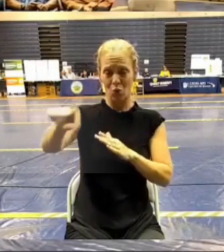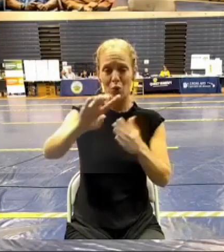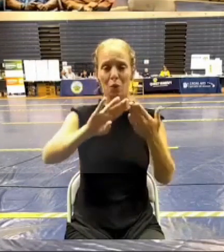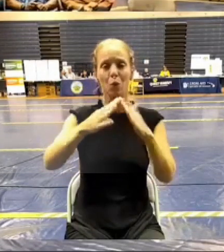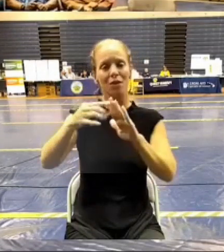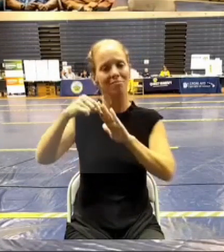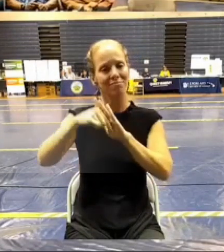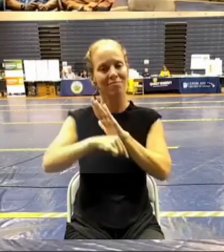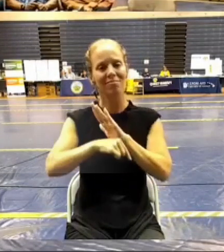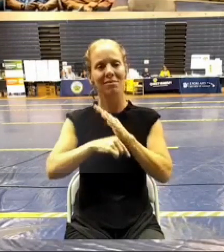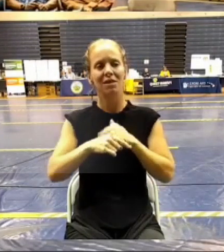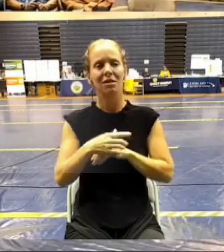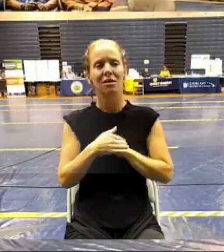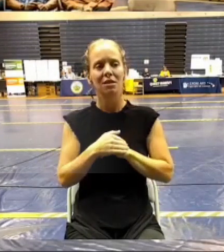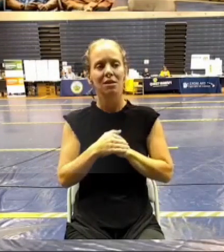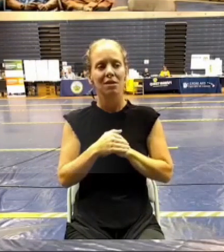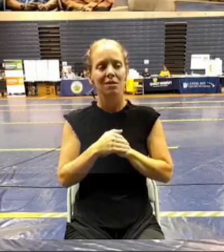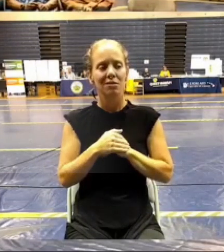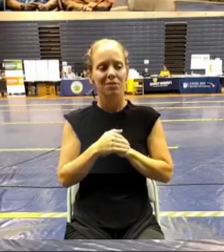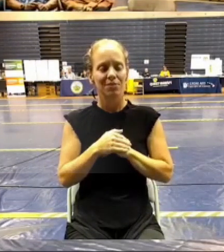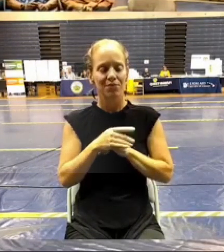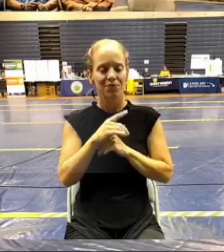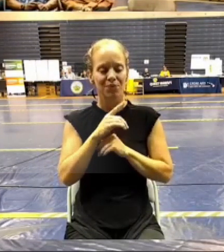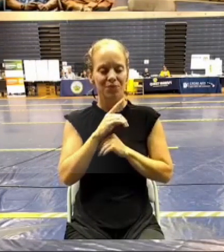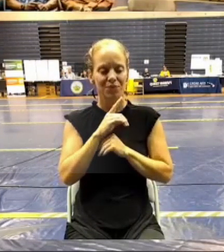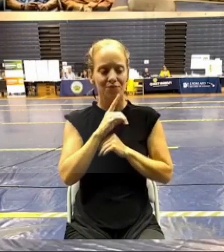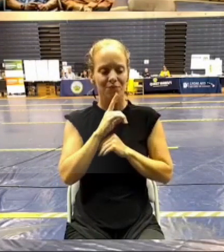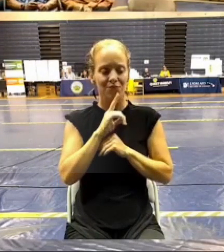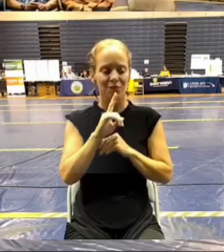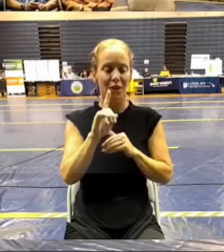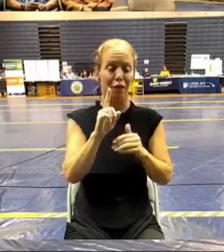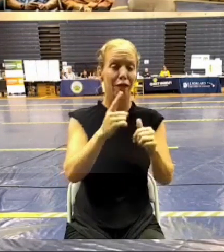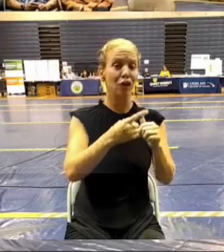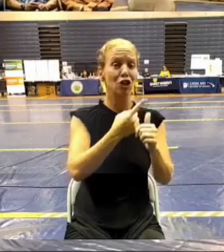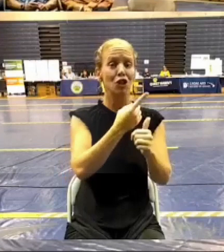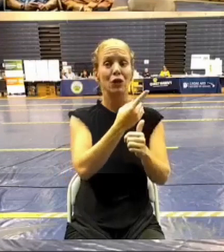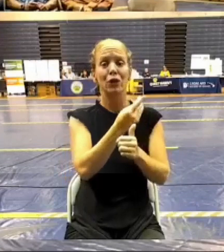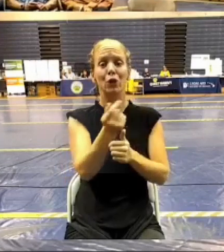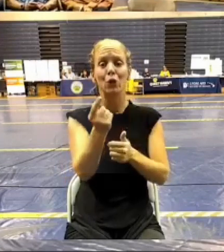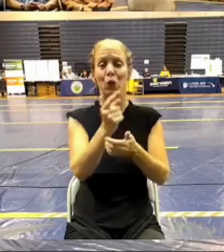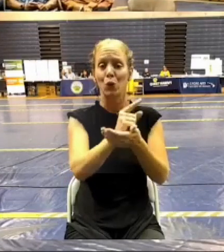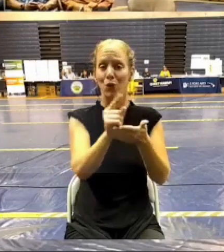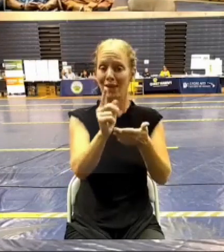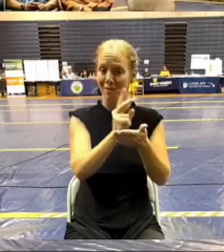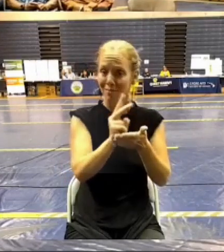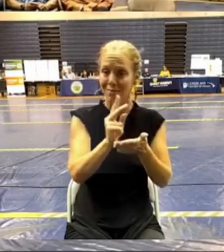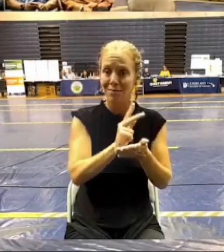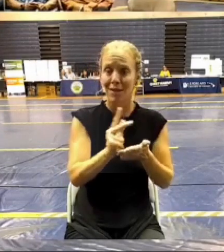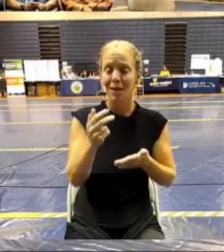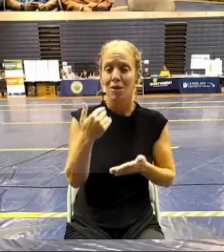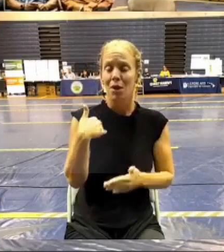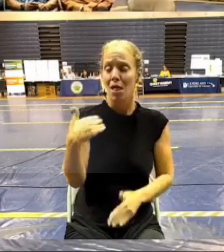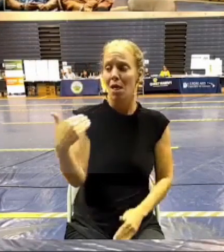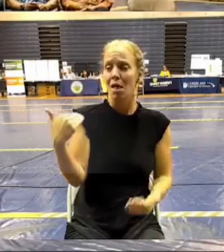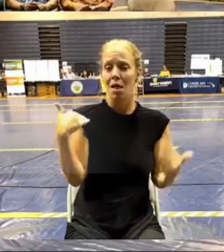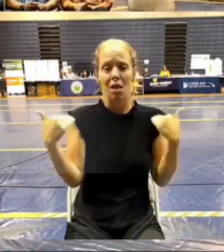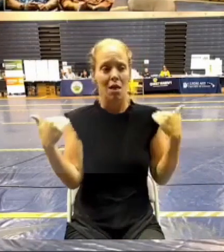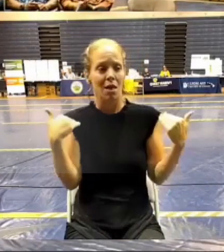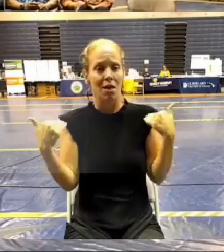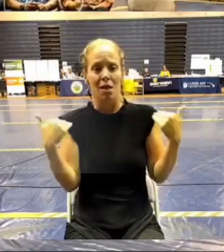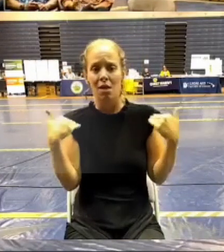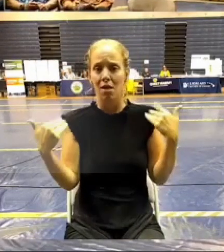the first few times, few weeks we were in the responsibility, I was getting called like 11, 12 o'clock in the